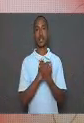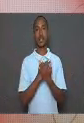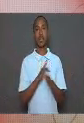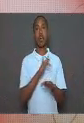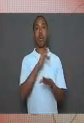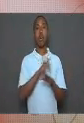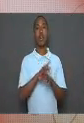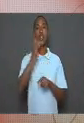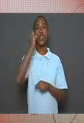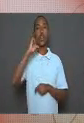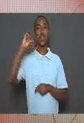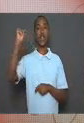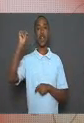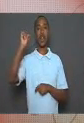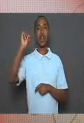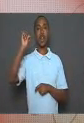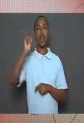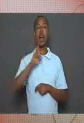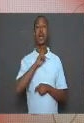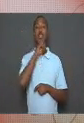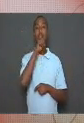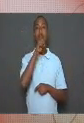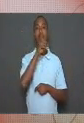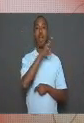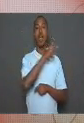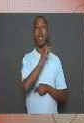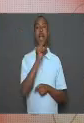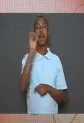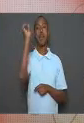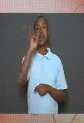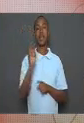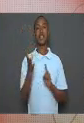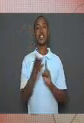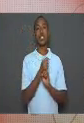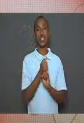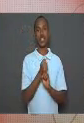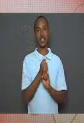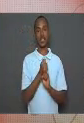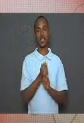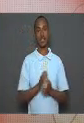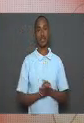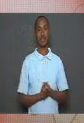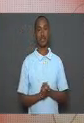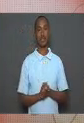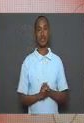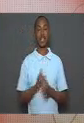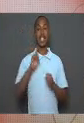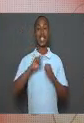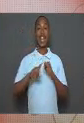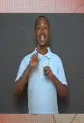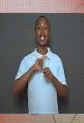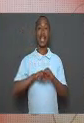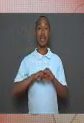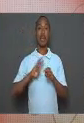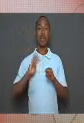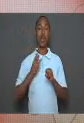on theoretical, actual, and percentage yields. The last time we